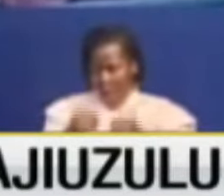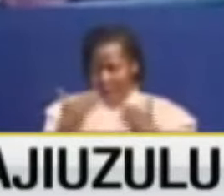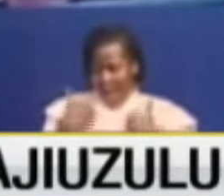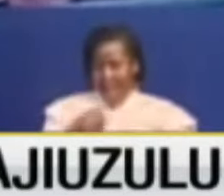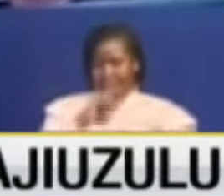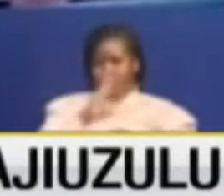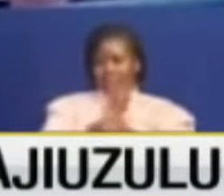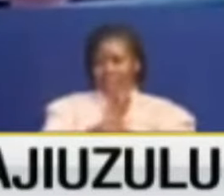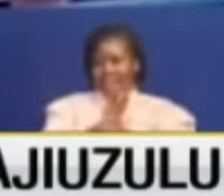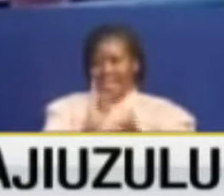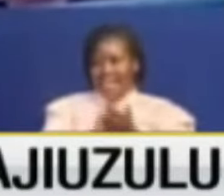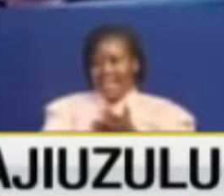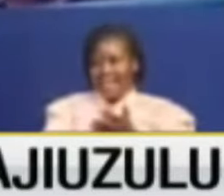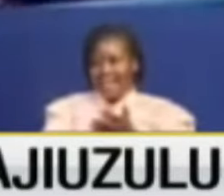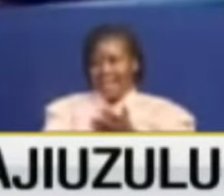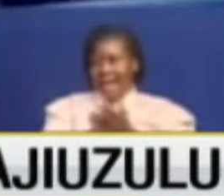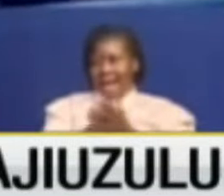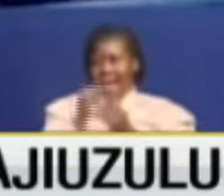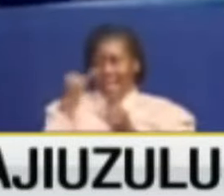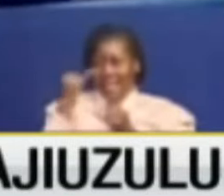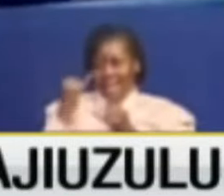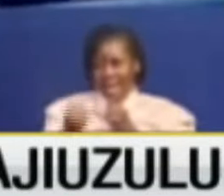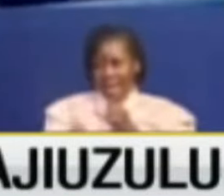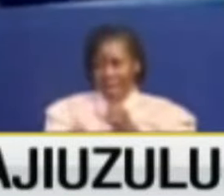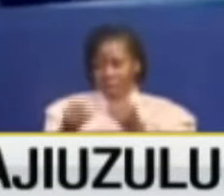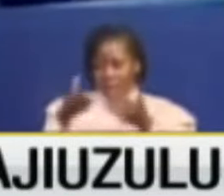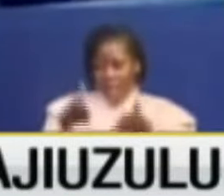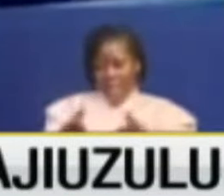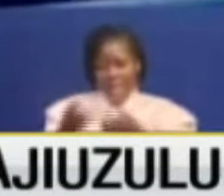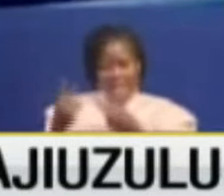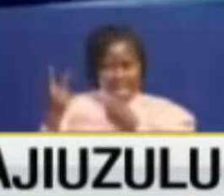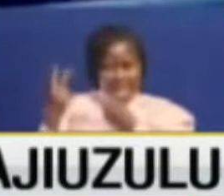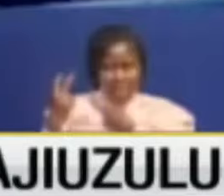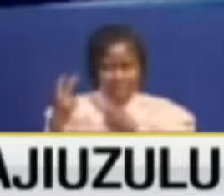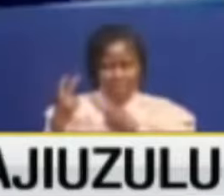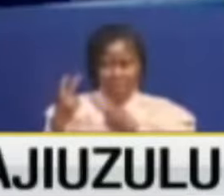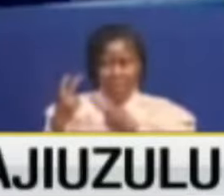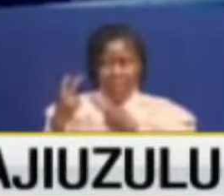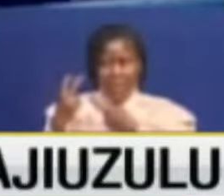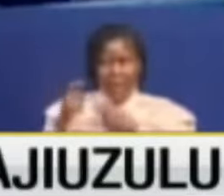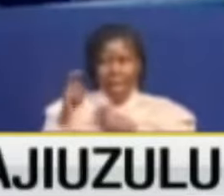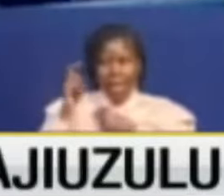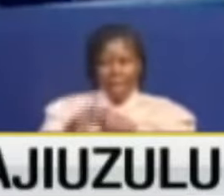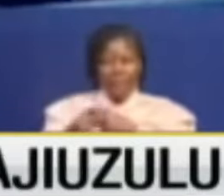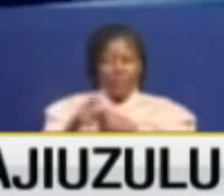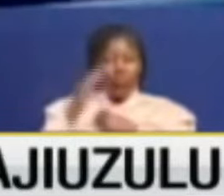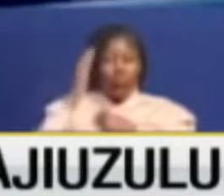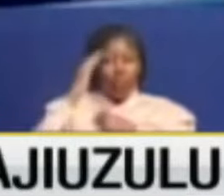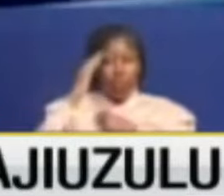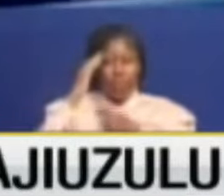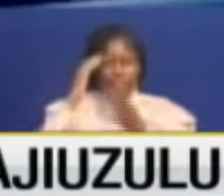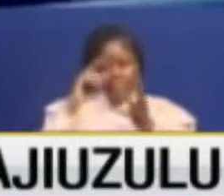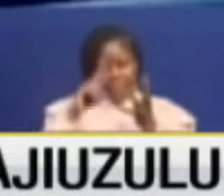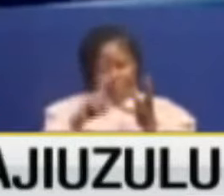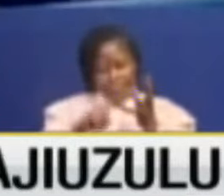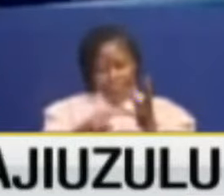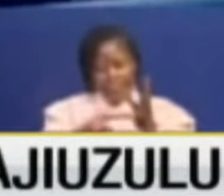you that at the tail end of this hearing, you will have discovered the following. Number one,